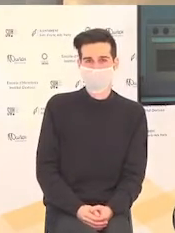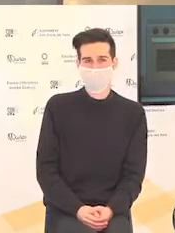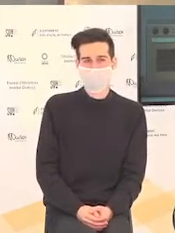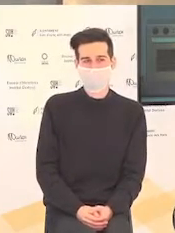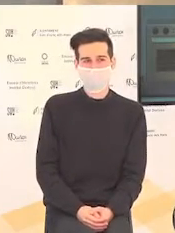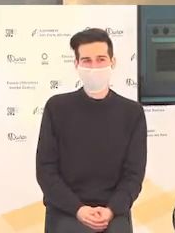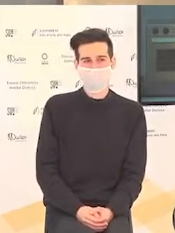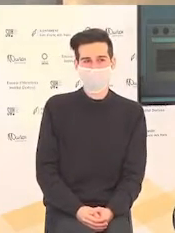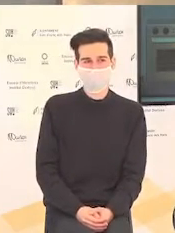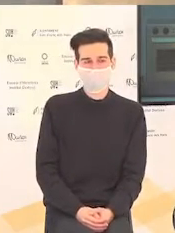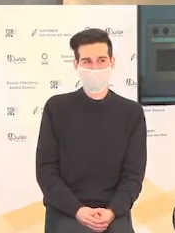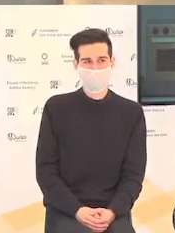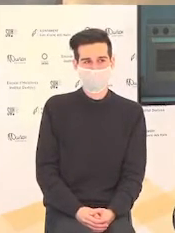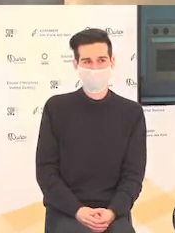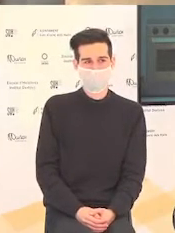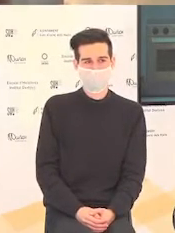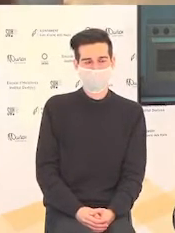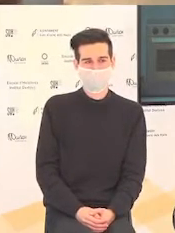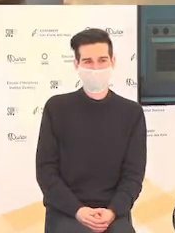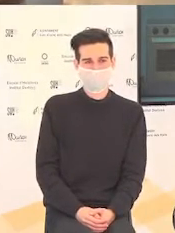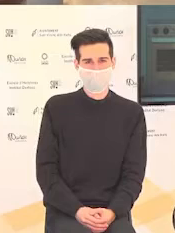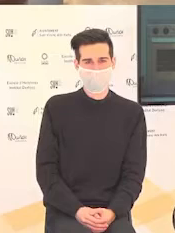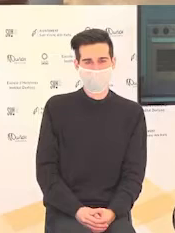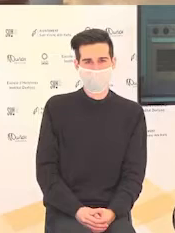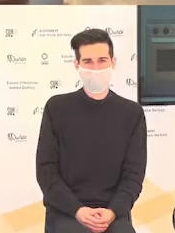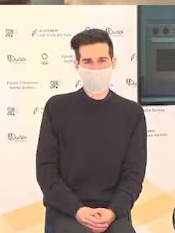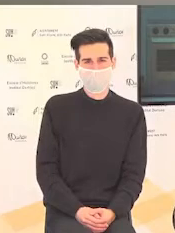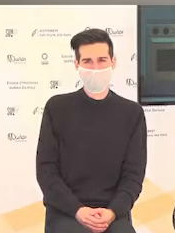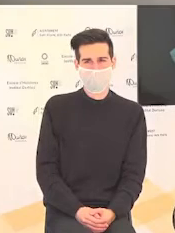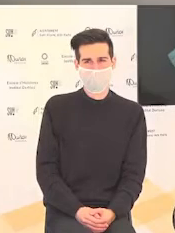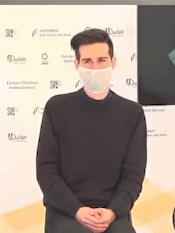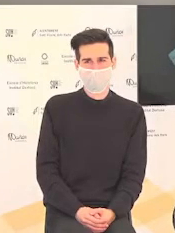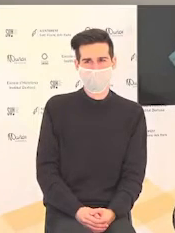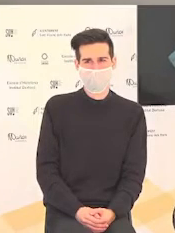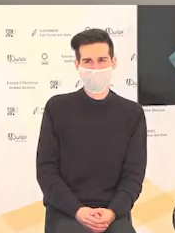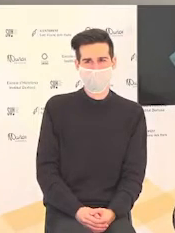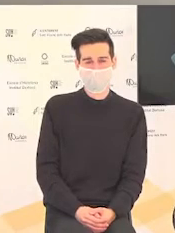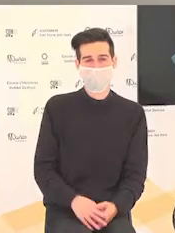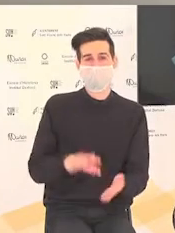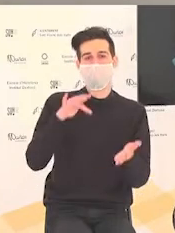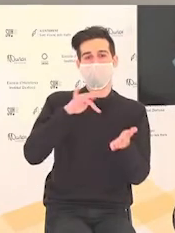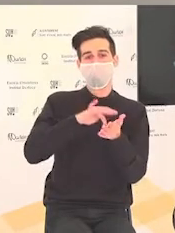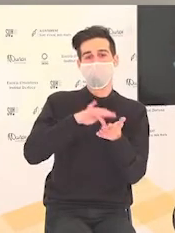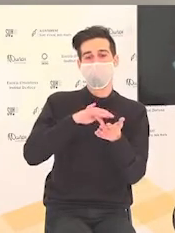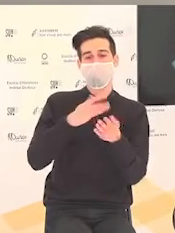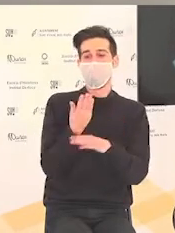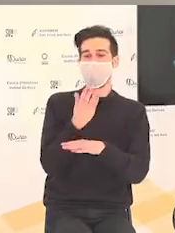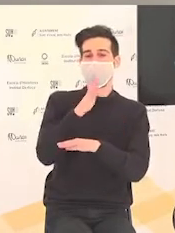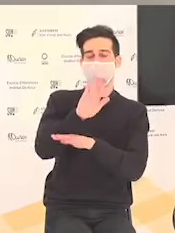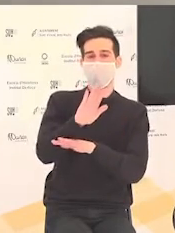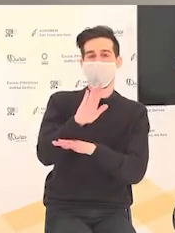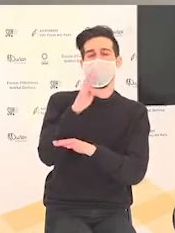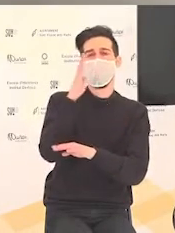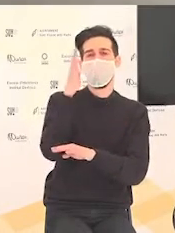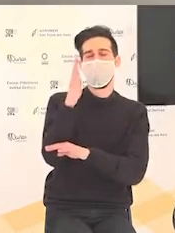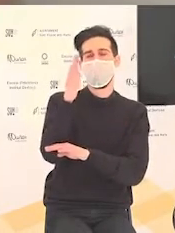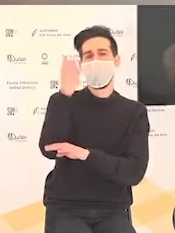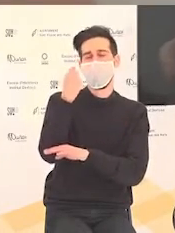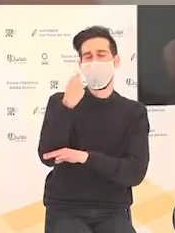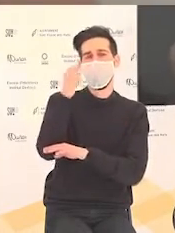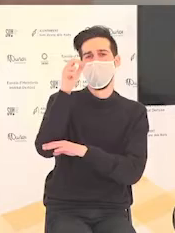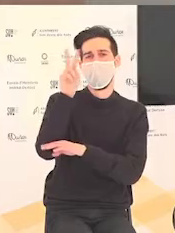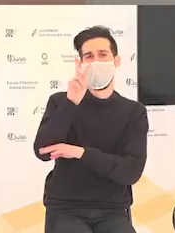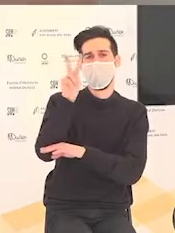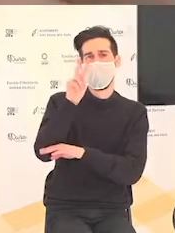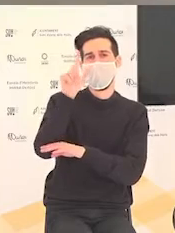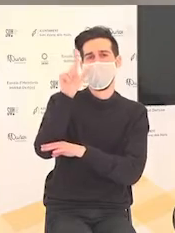So here we go for the pavlova, if we can get a nice close up. Aquí tenemos la pavlova. La voy a poner ahí para que puedan sacar una